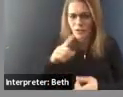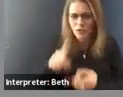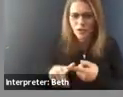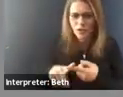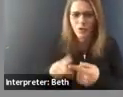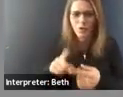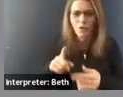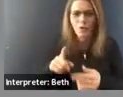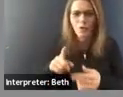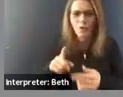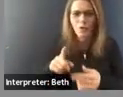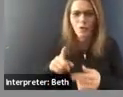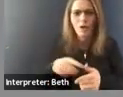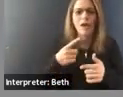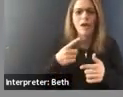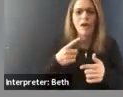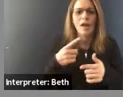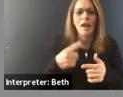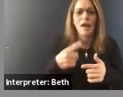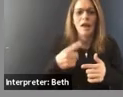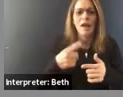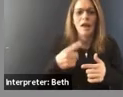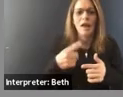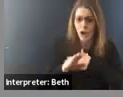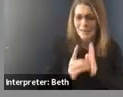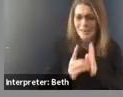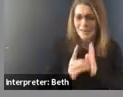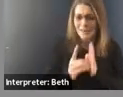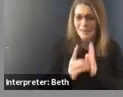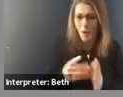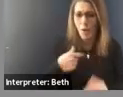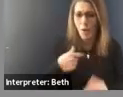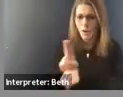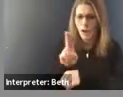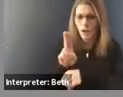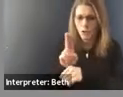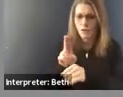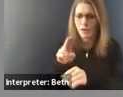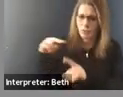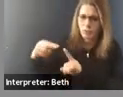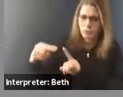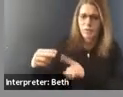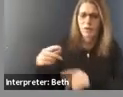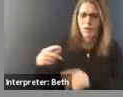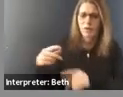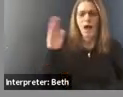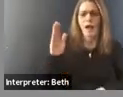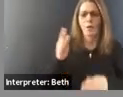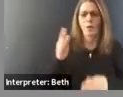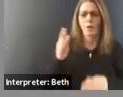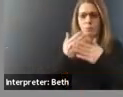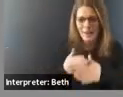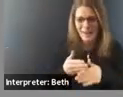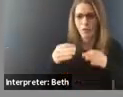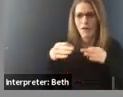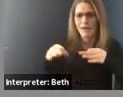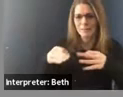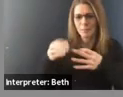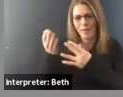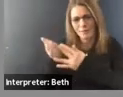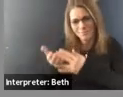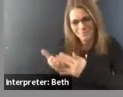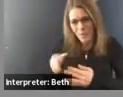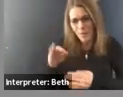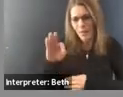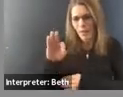actual usage standpoint. I'm going to break down files and I'm going to create things on the fly so we can